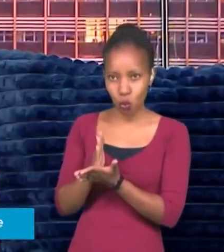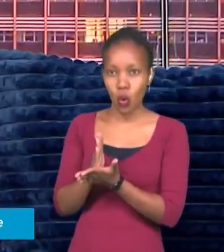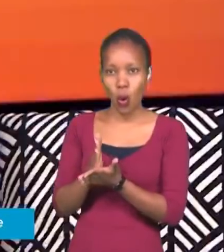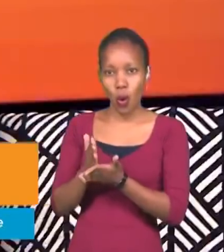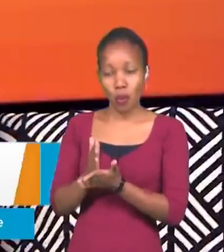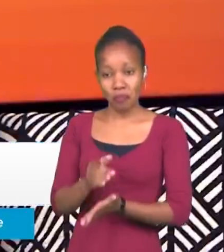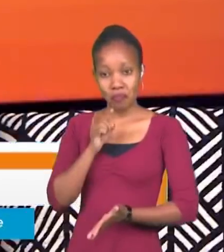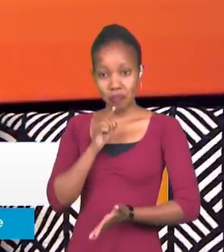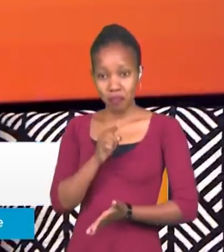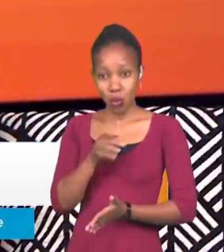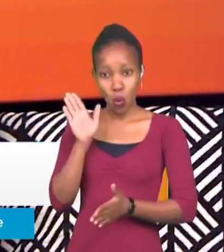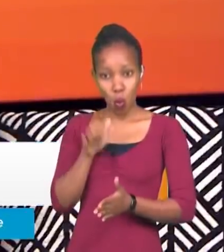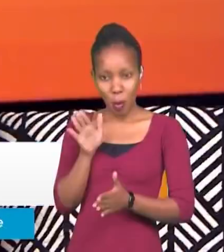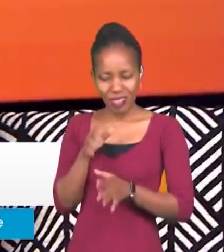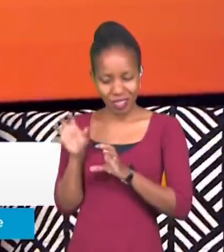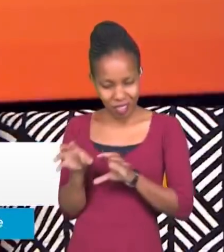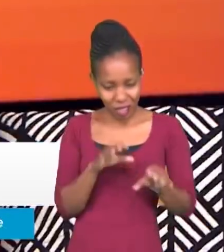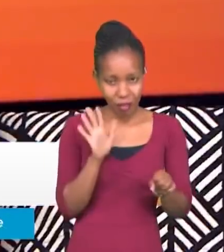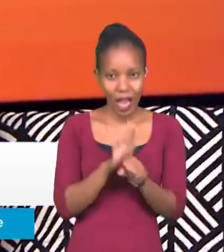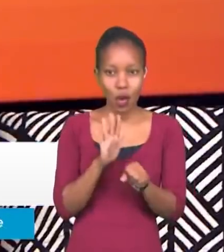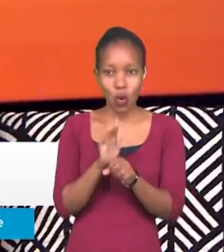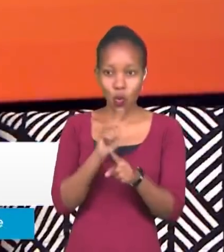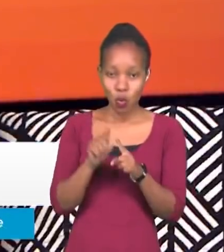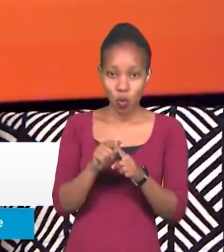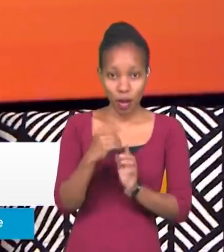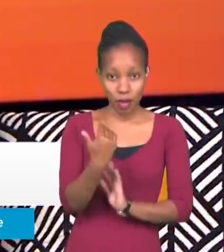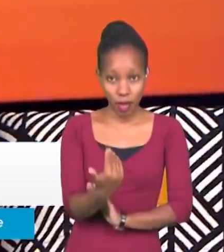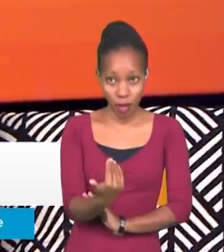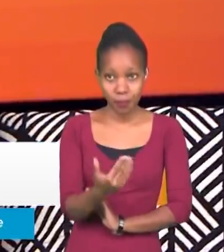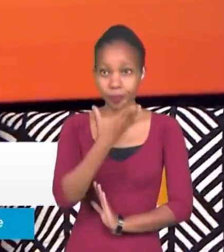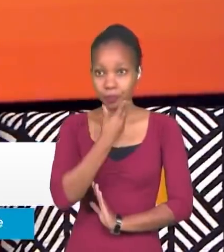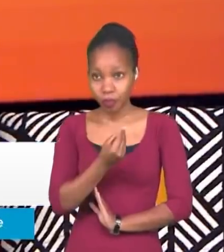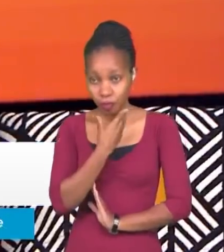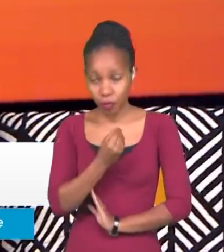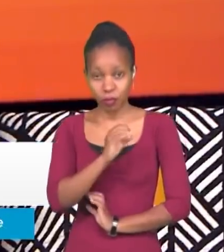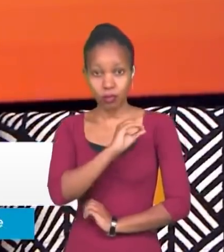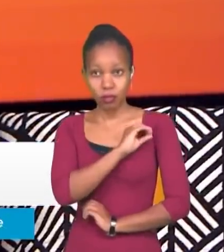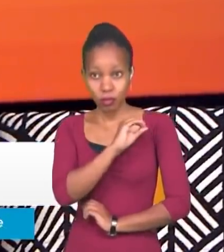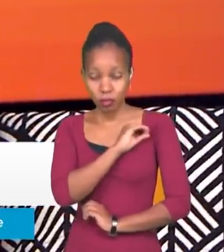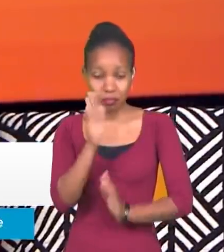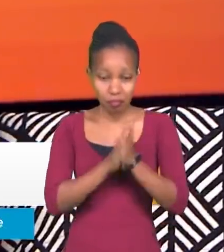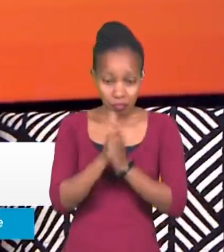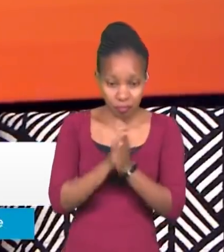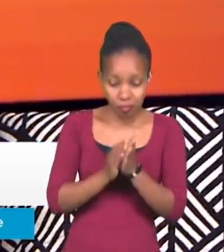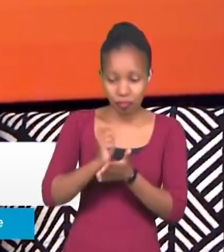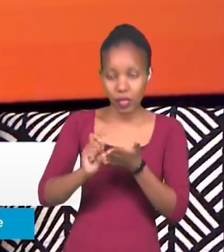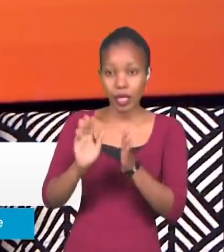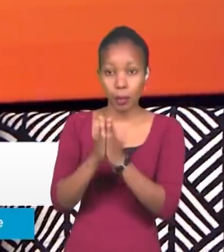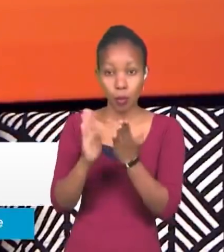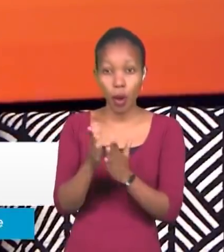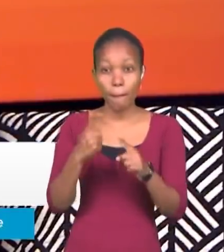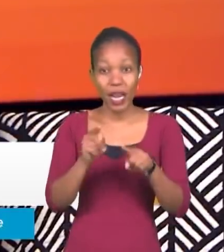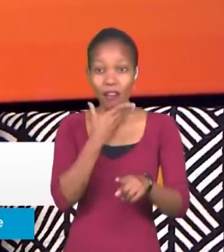experience whereby she's undergone so much at a tender age. And the father, actually the late father, inspired her to write this book. And as